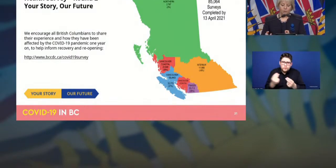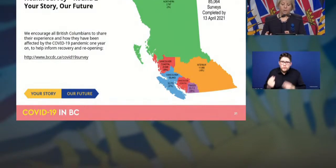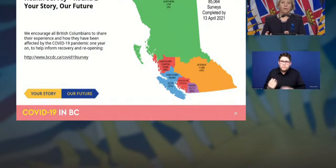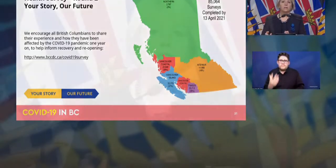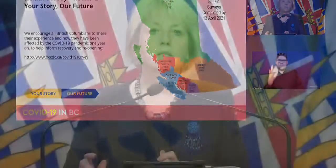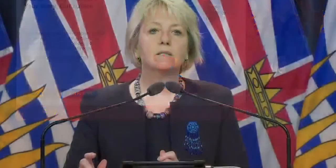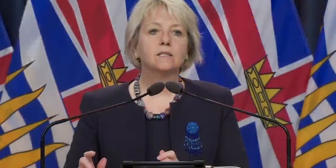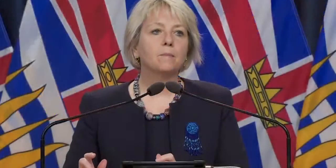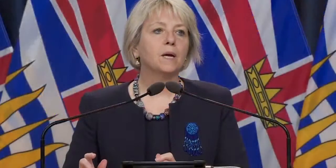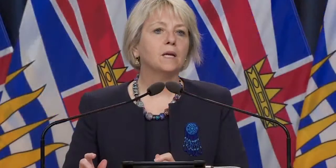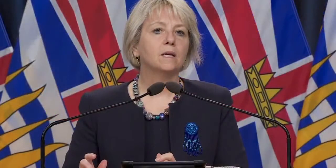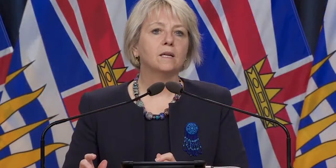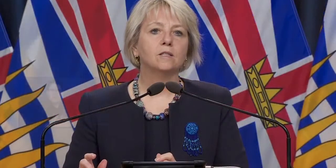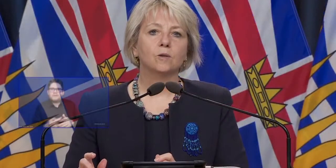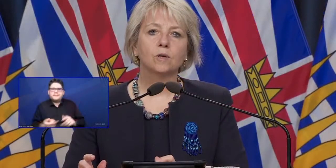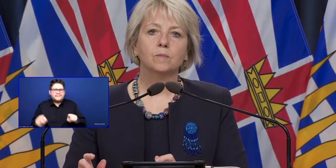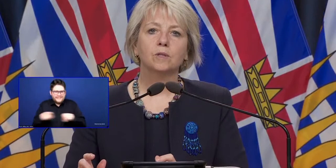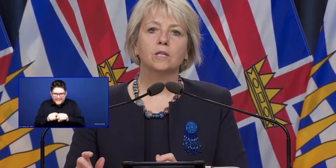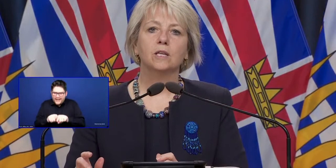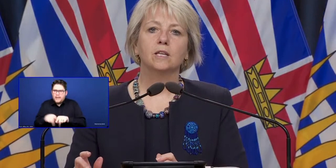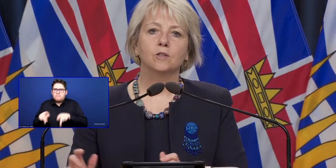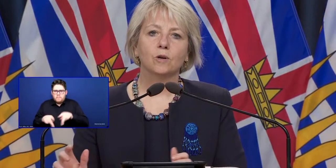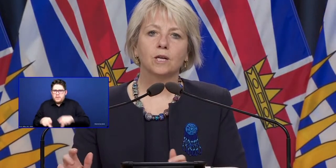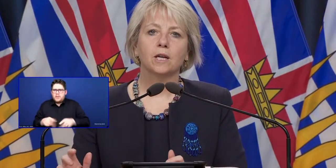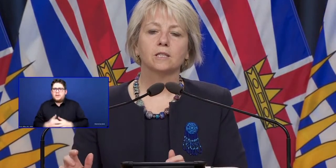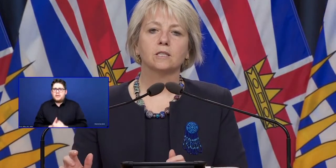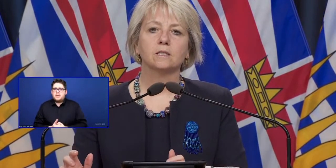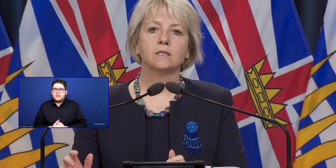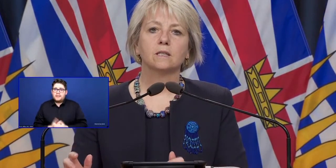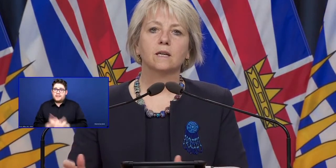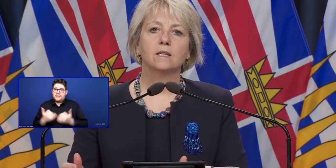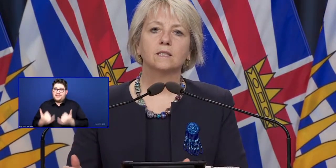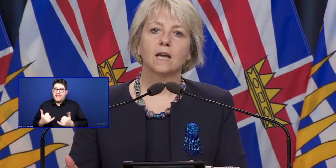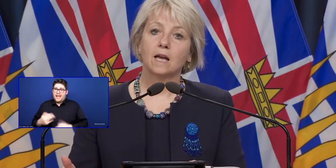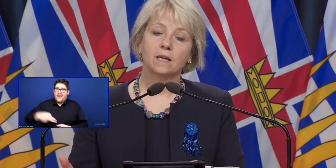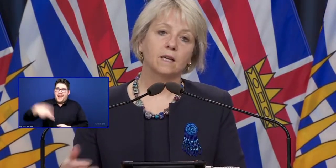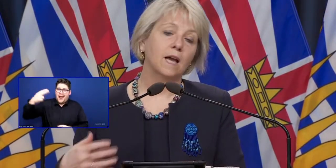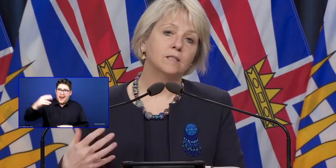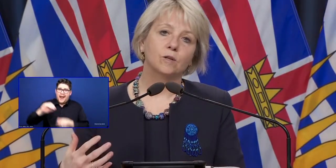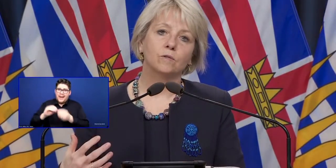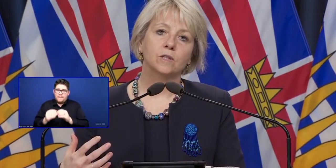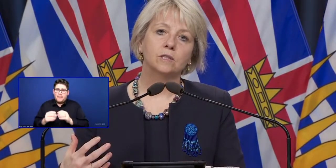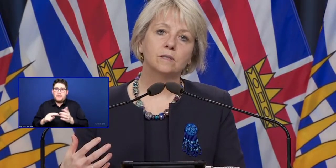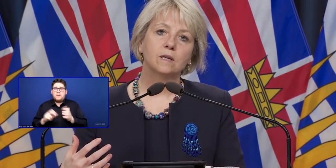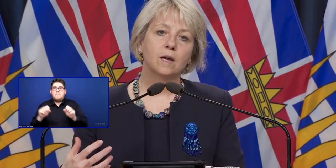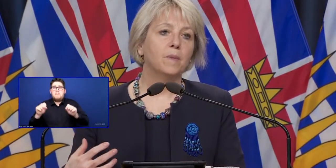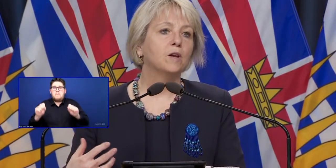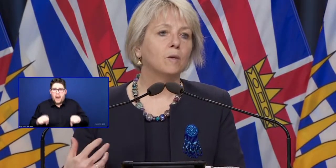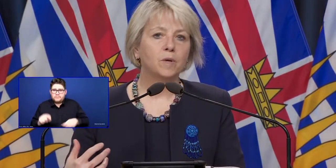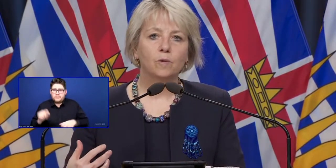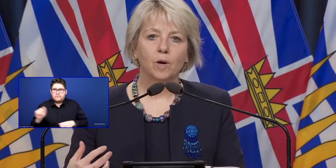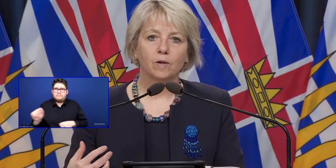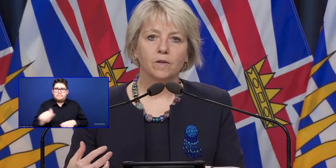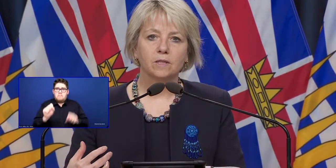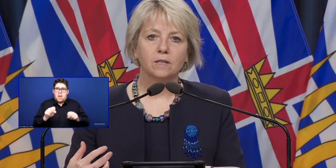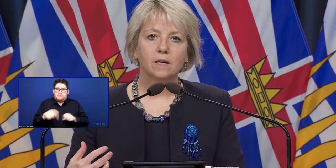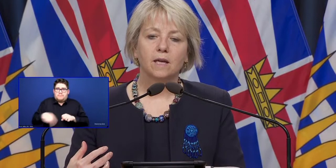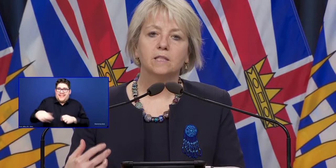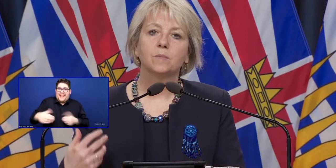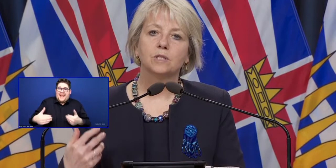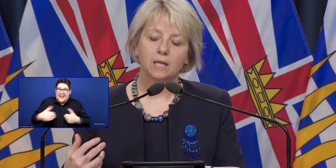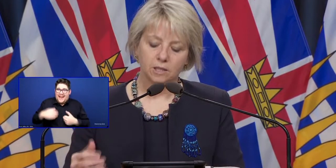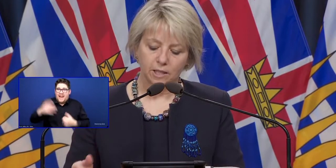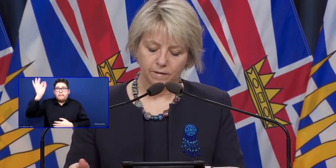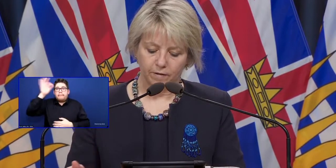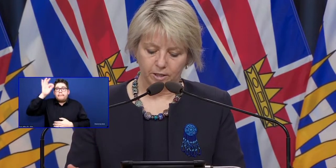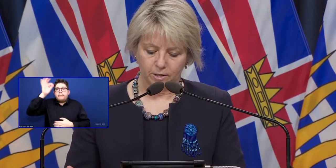or them knowing it, somebody in your community, in your connections, has COVID, may not be aware of it,